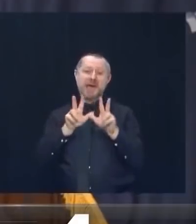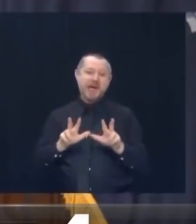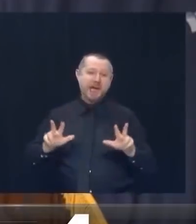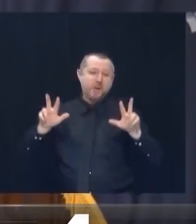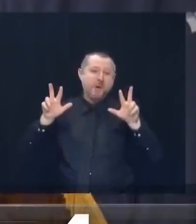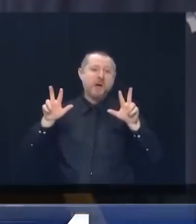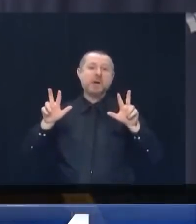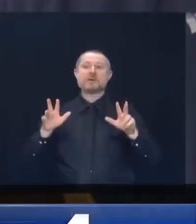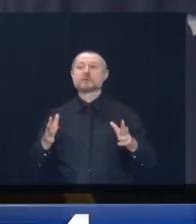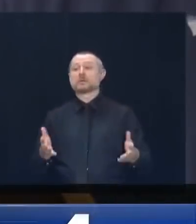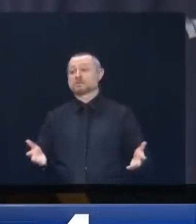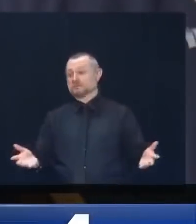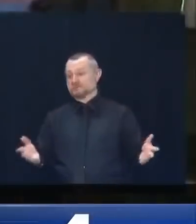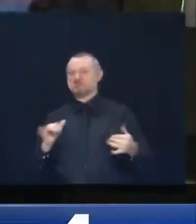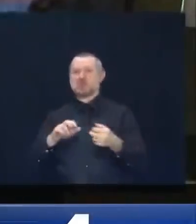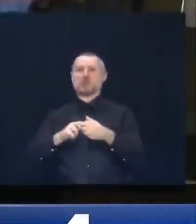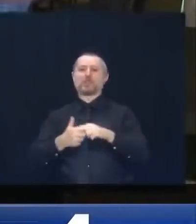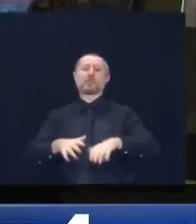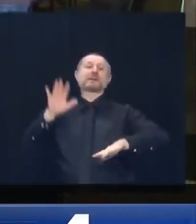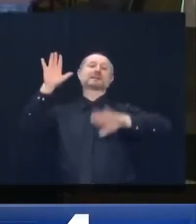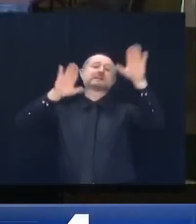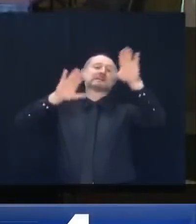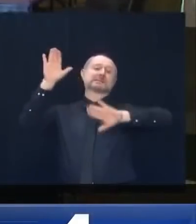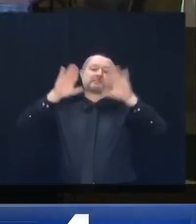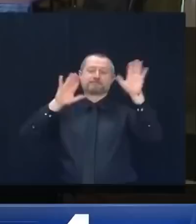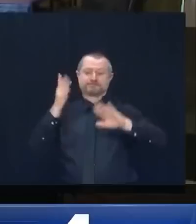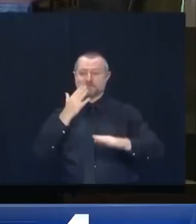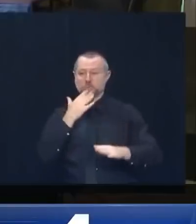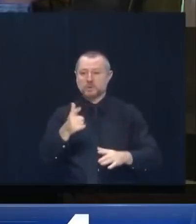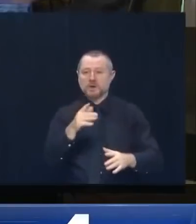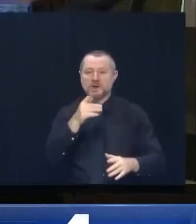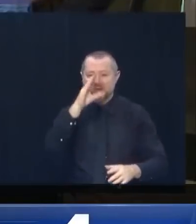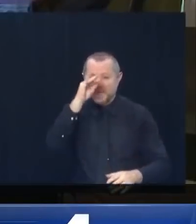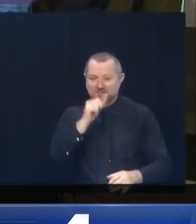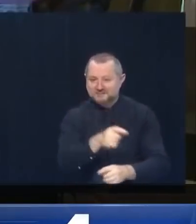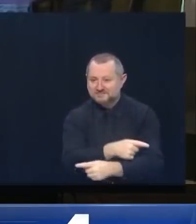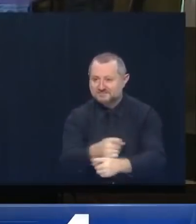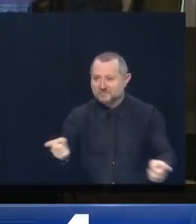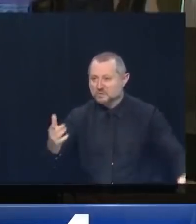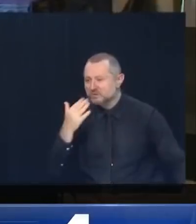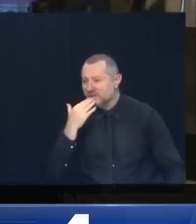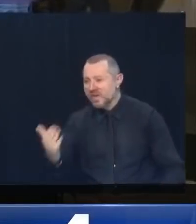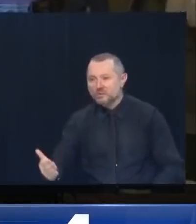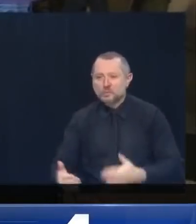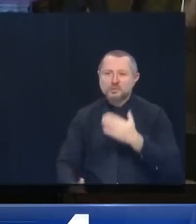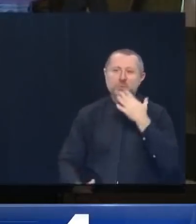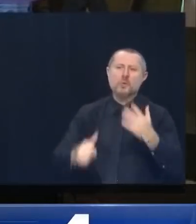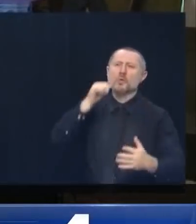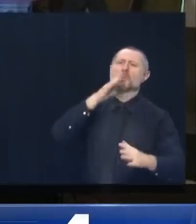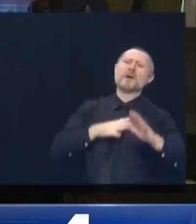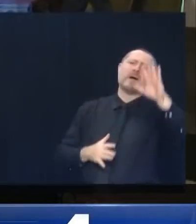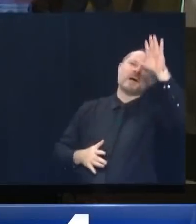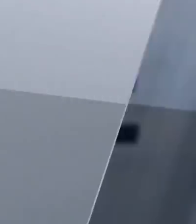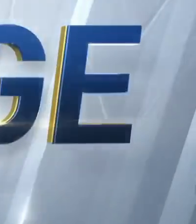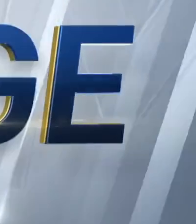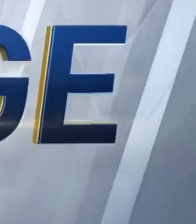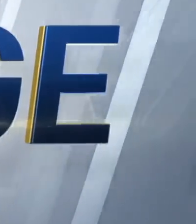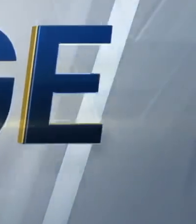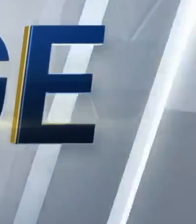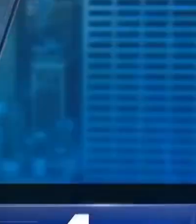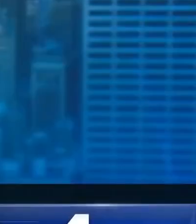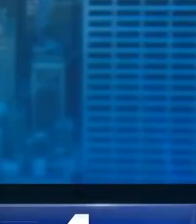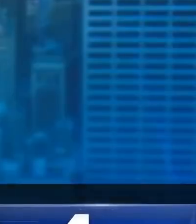the closures also appeared to catch Governor Cuomo by surprise in the middle of a news conference. News 4's Rana Levini is live in the newsroom. And Rana, the